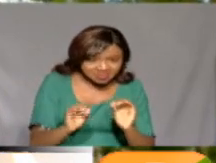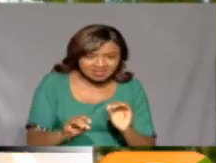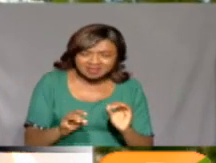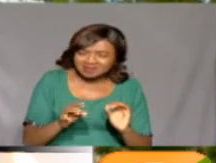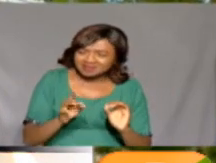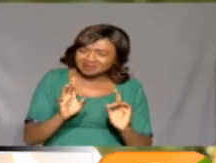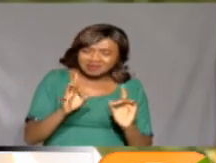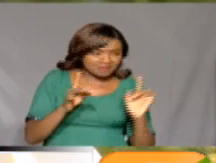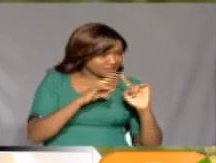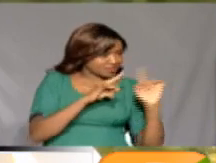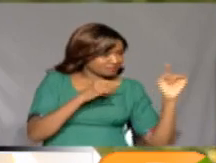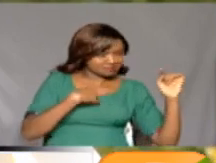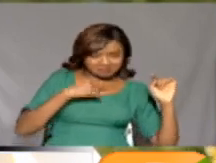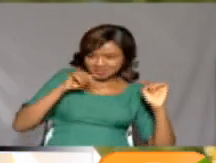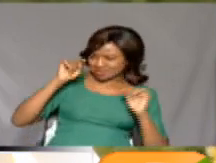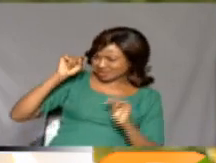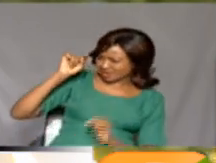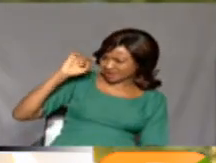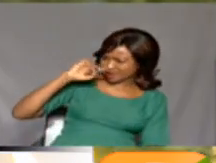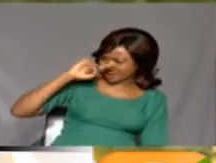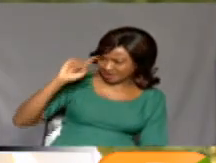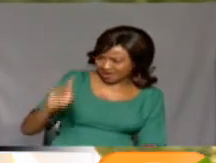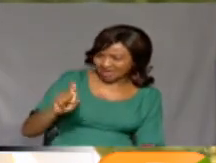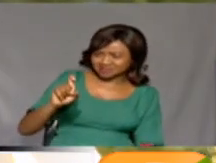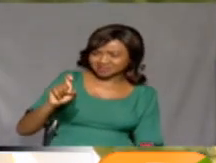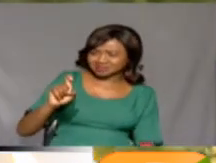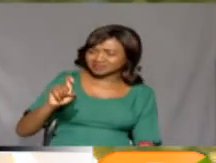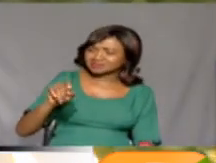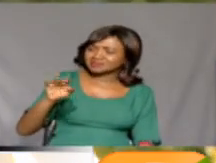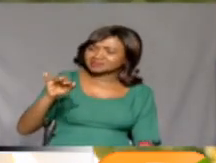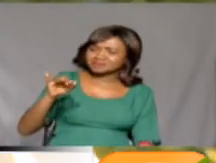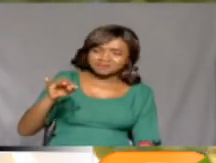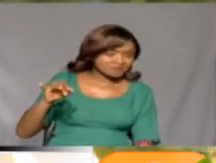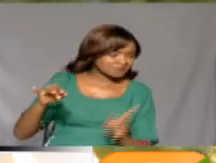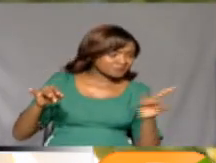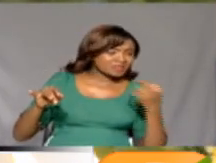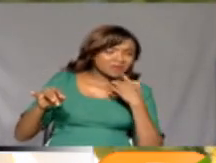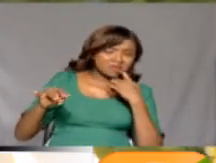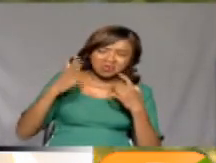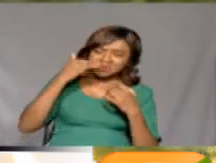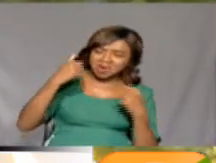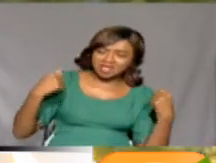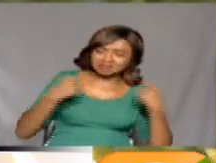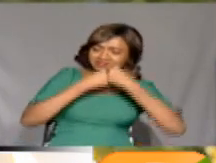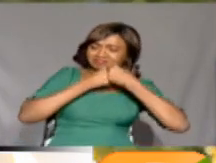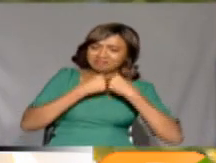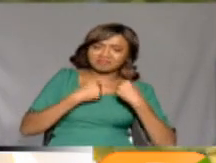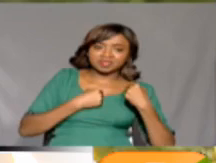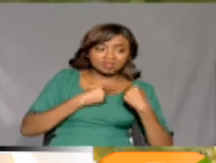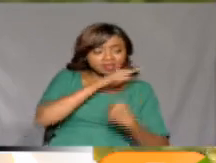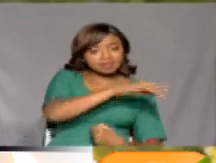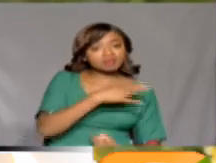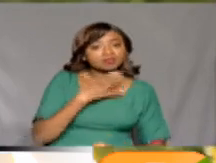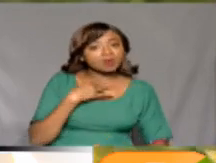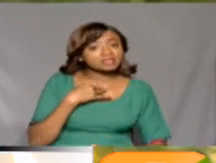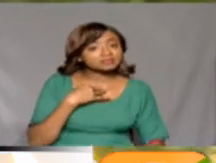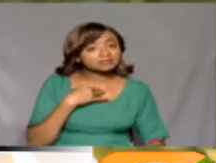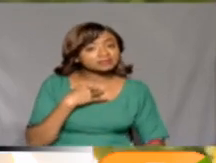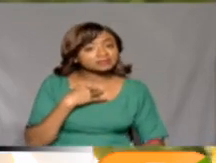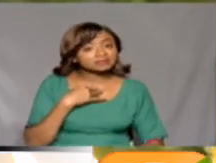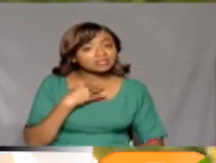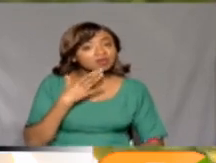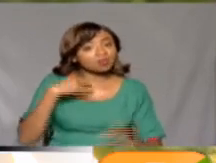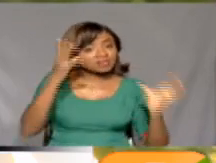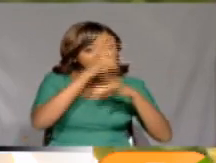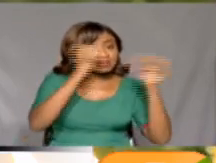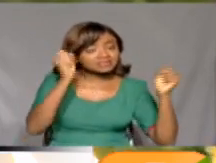I want to know why Moi is against my candidature. Does he want to run? I am willing to